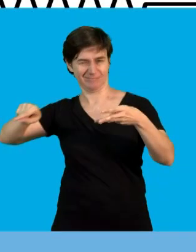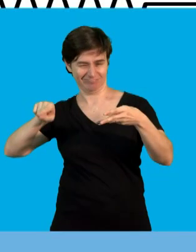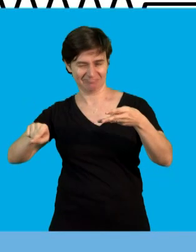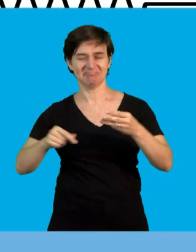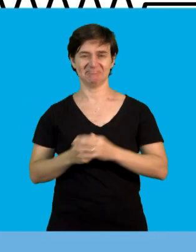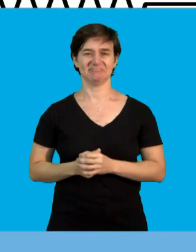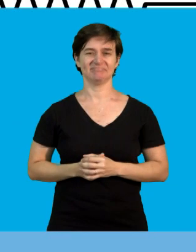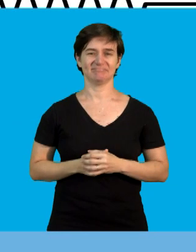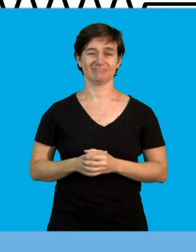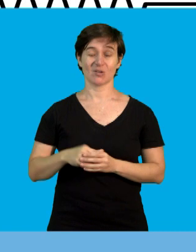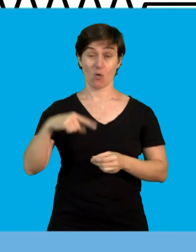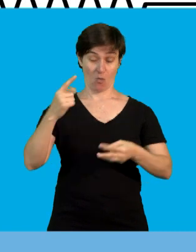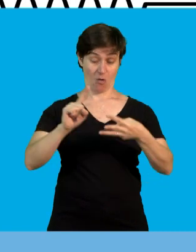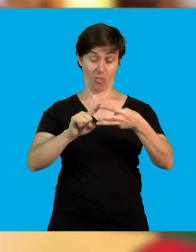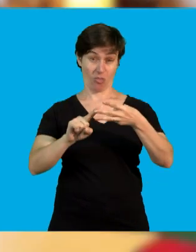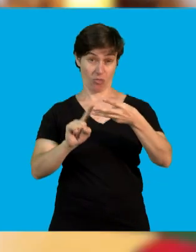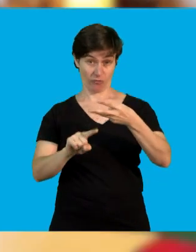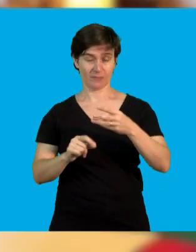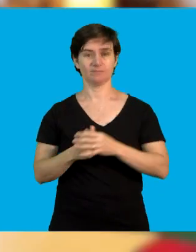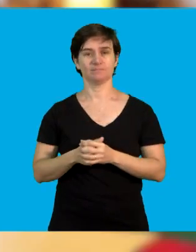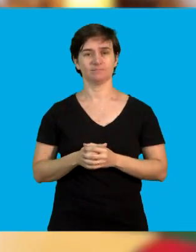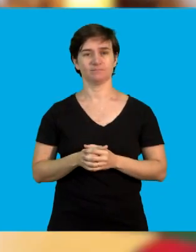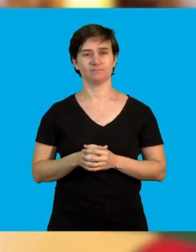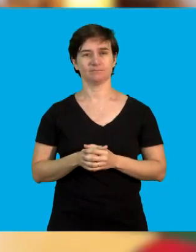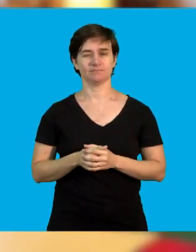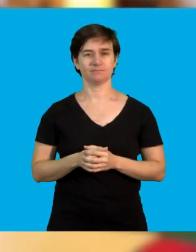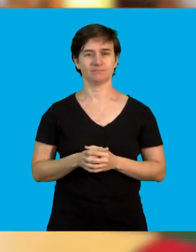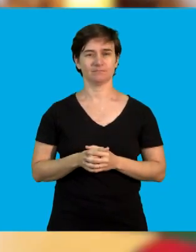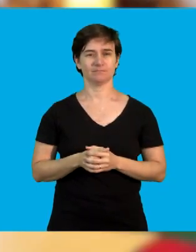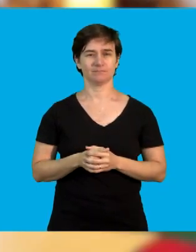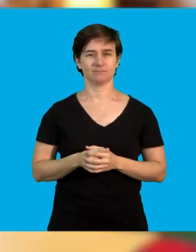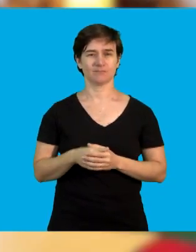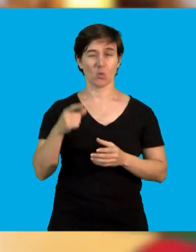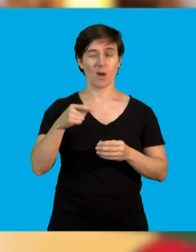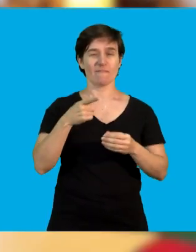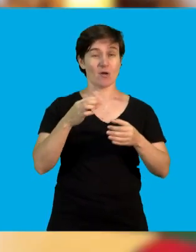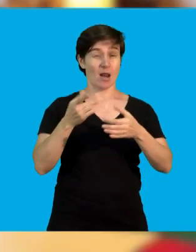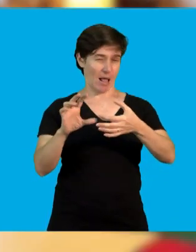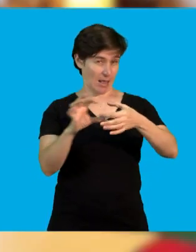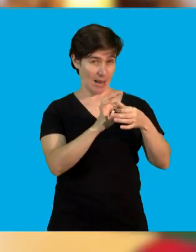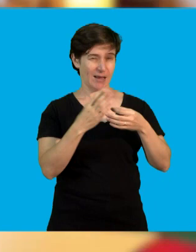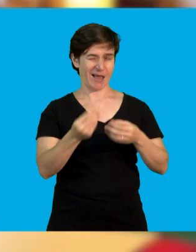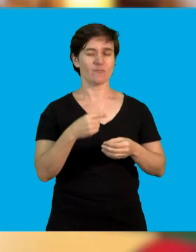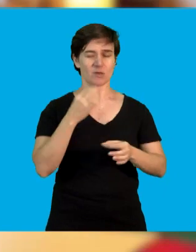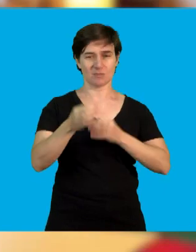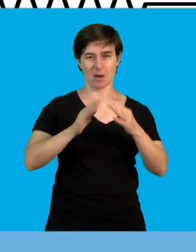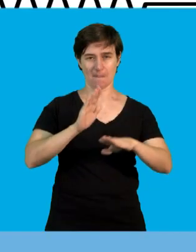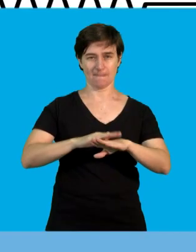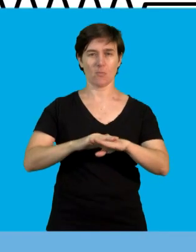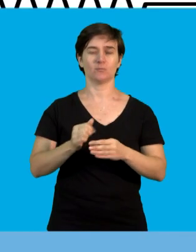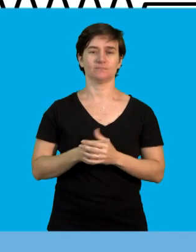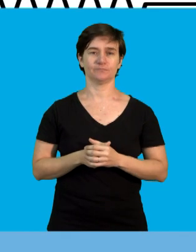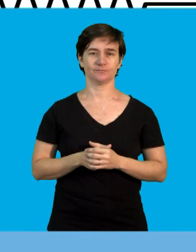omega. So all of those three variables, they have a certain relationship that we're going to be talking about.